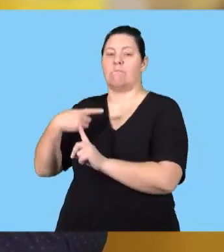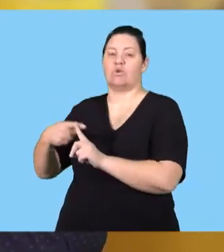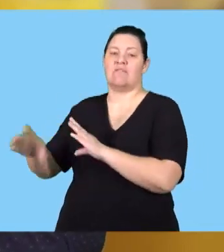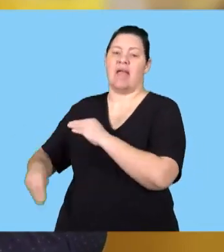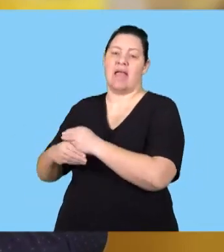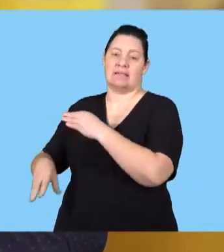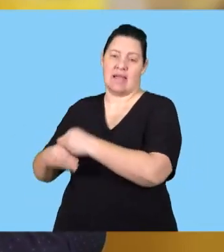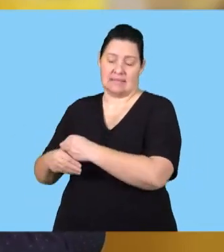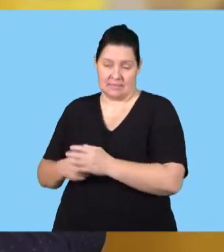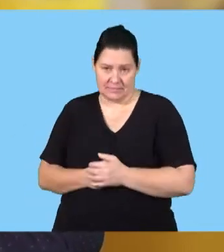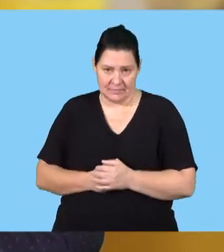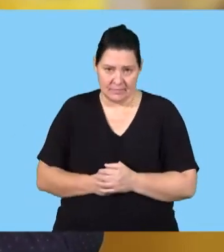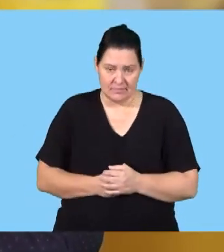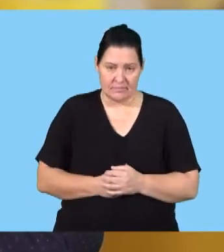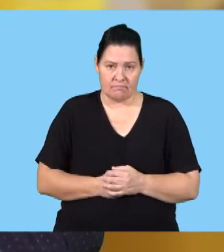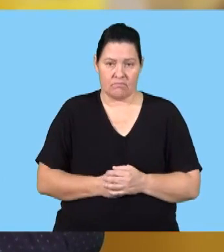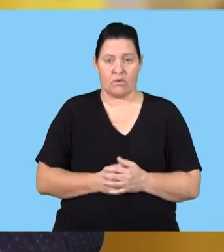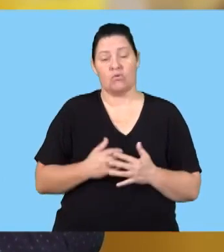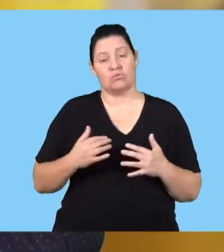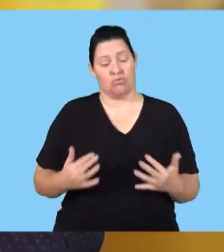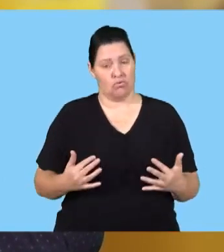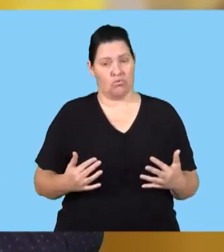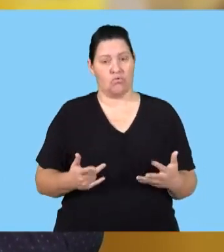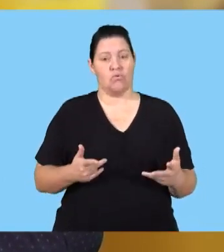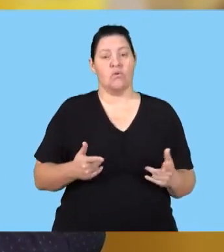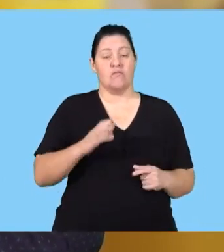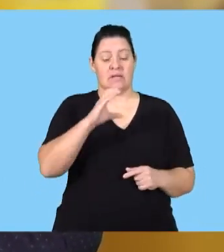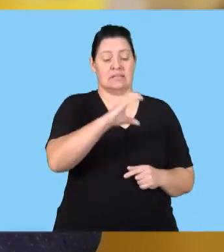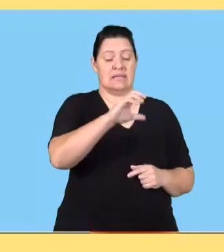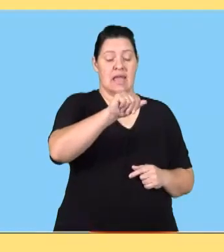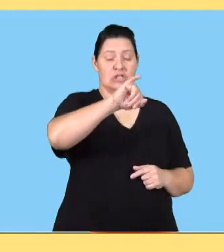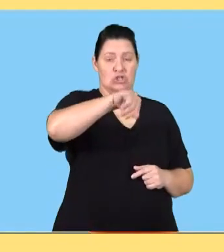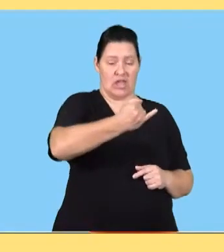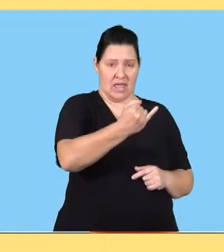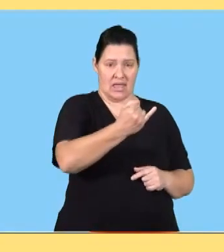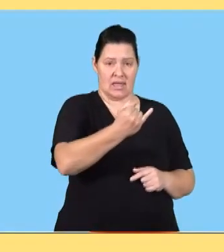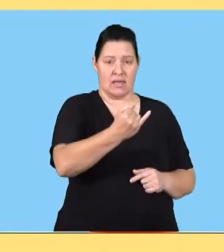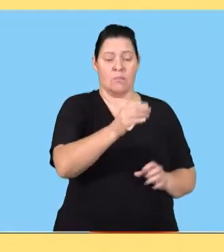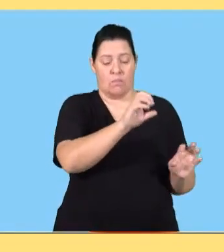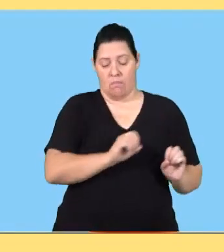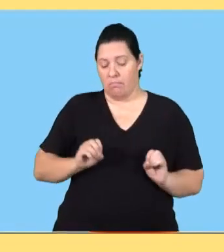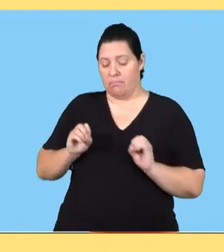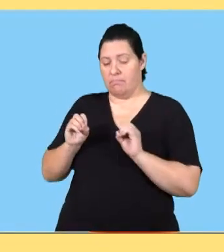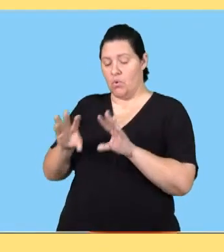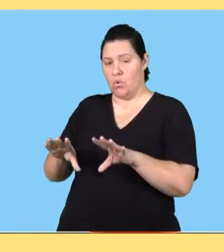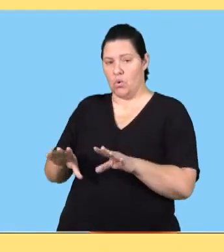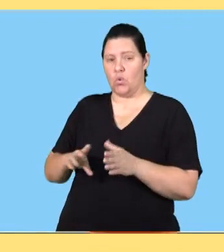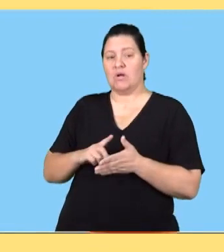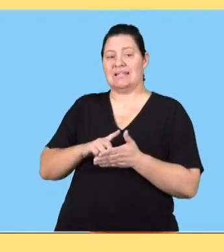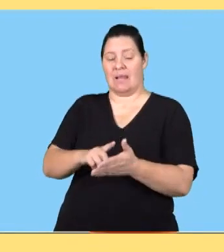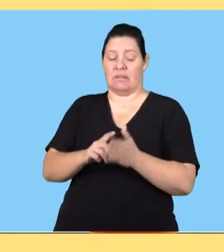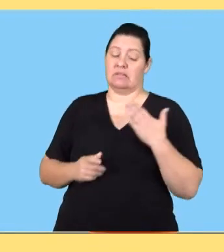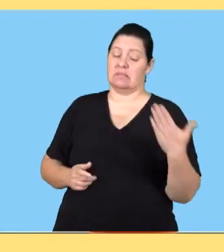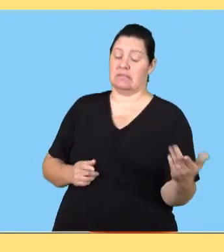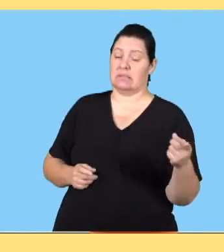amounts will be added. So when we are posting from the CAJ, we will be posting to the